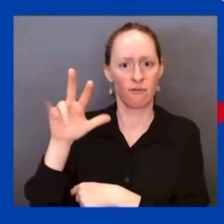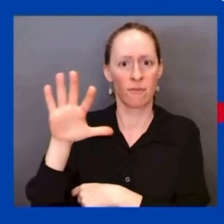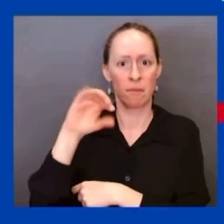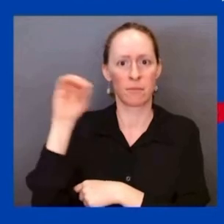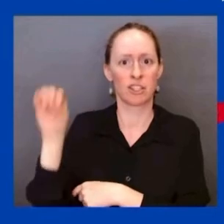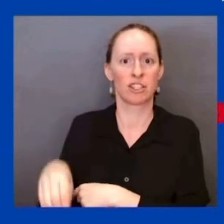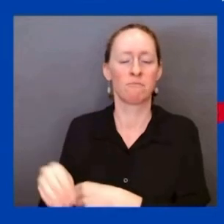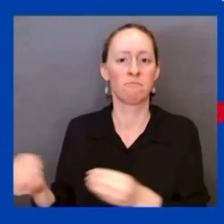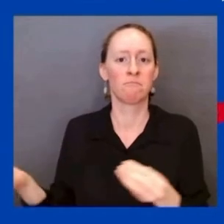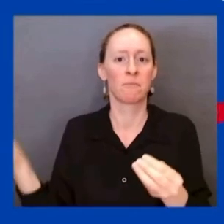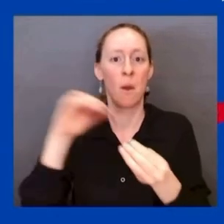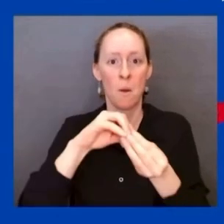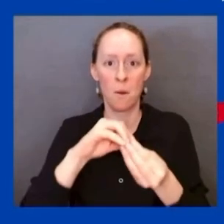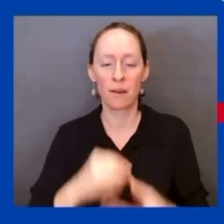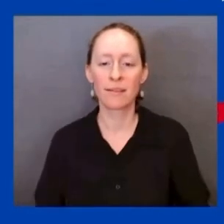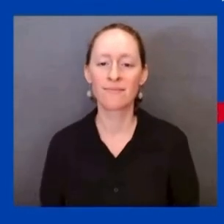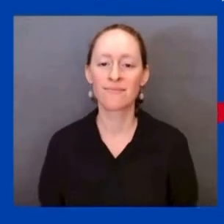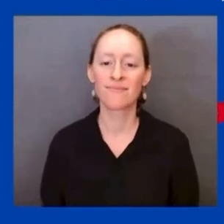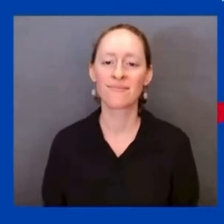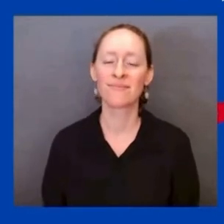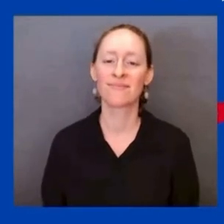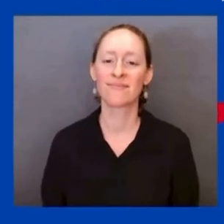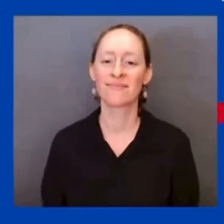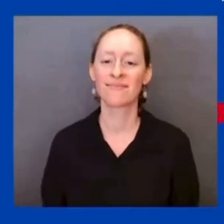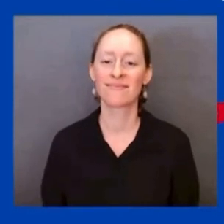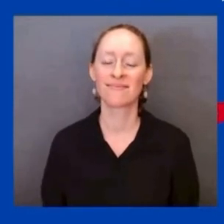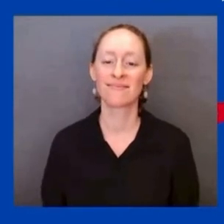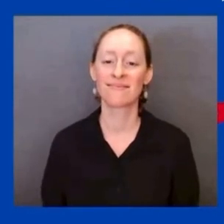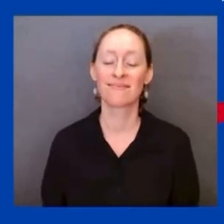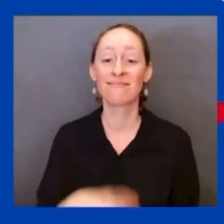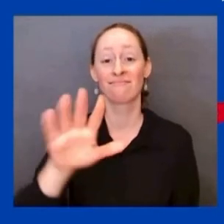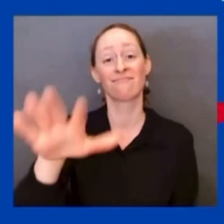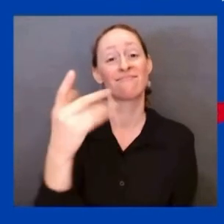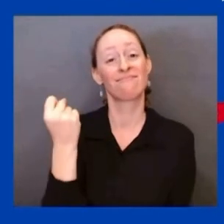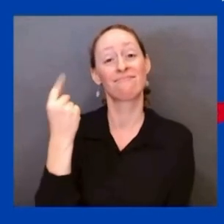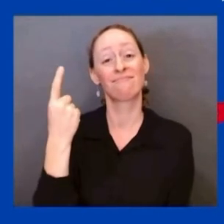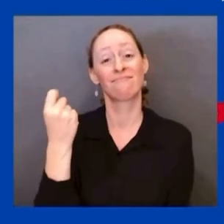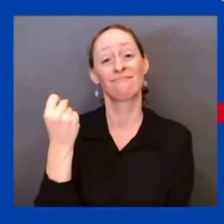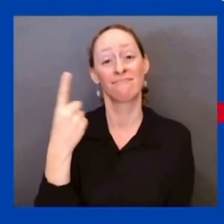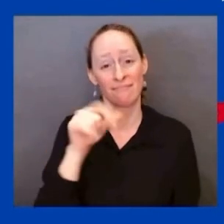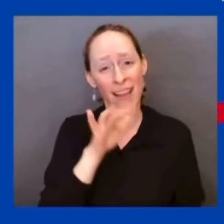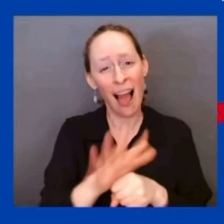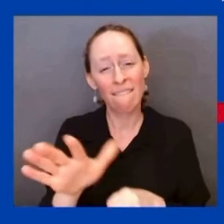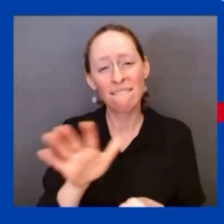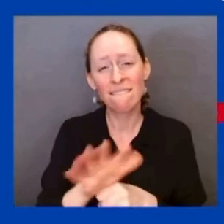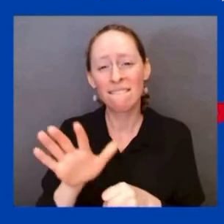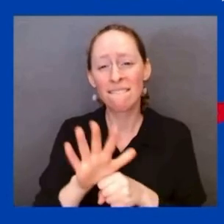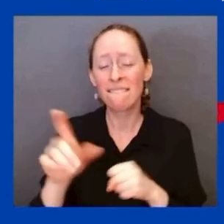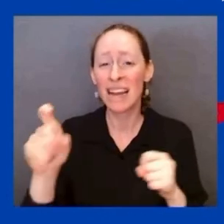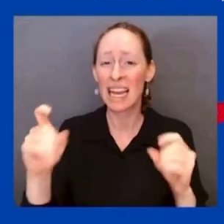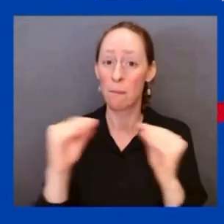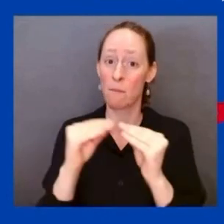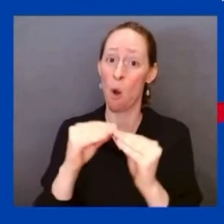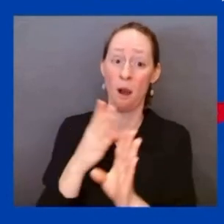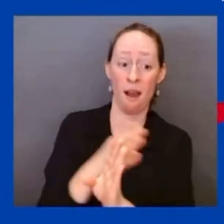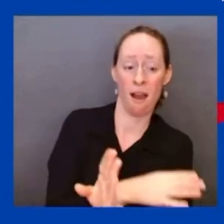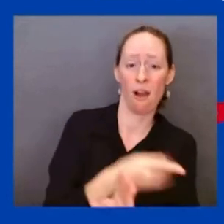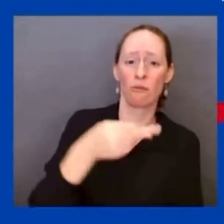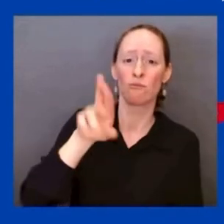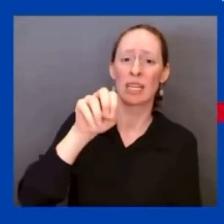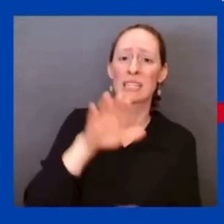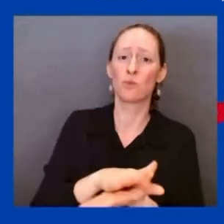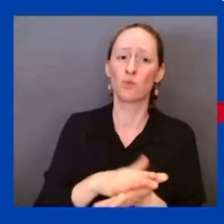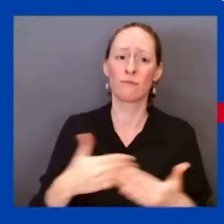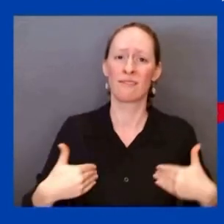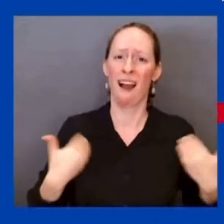problem. We need to provide access to preschool for 3- and 4-year-olds so they get the classroom ready to learn. And by the